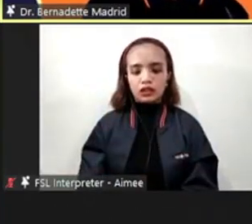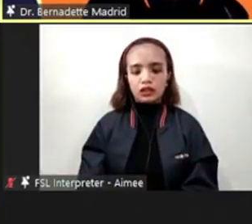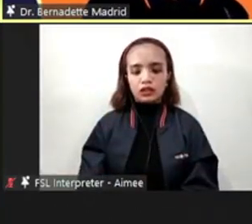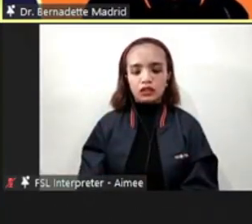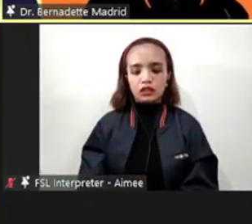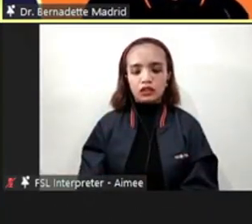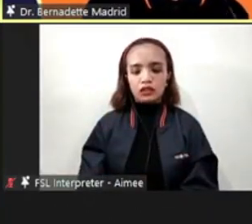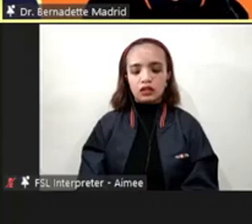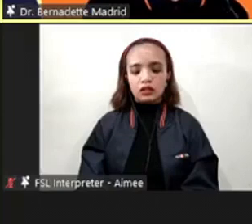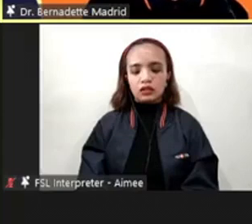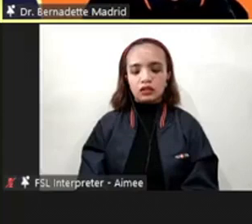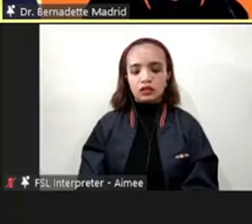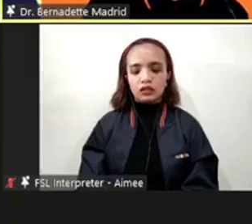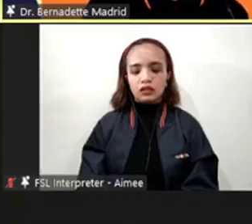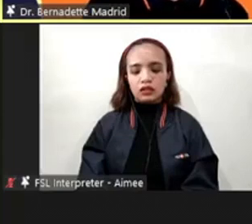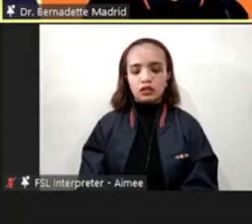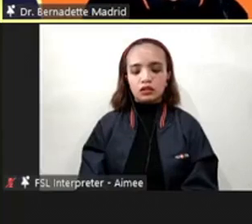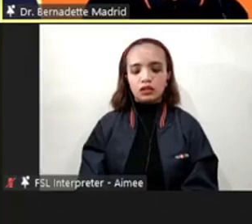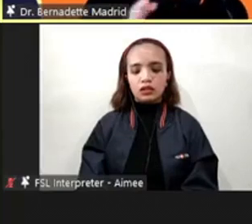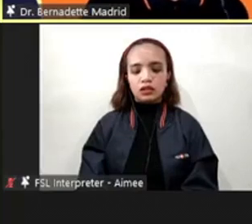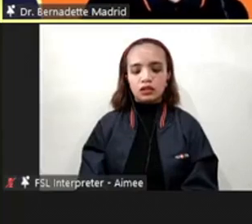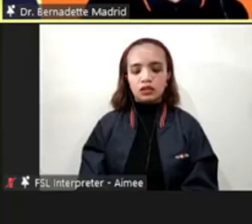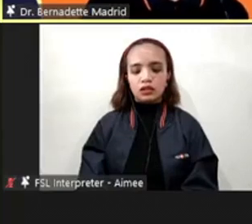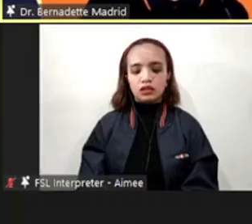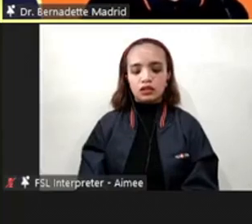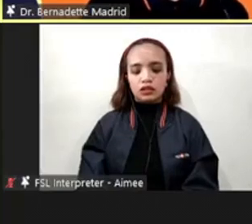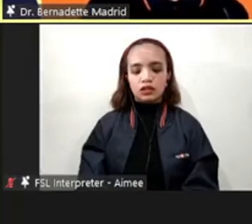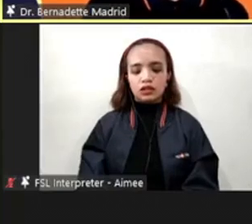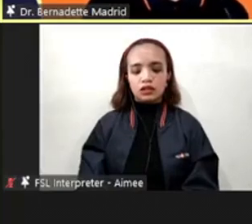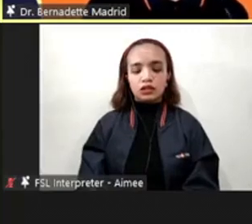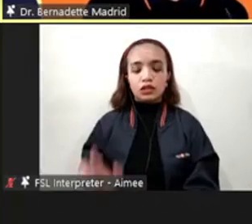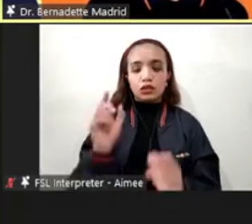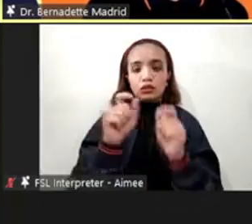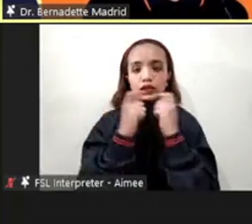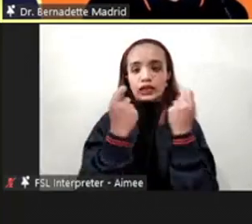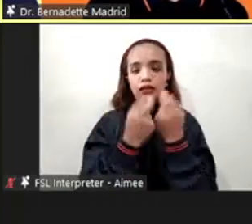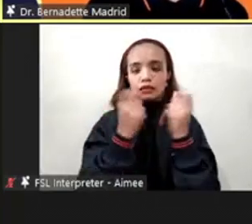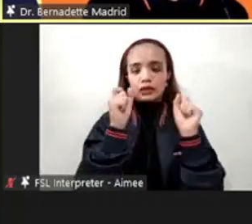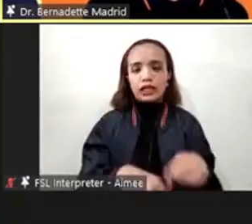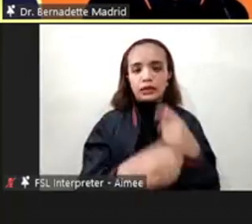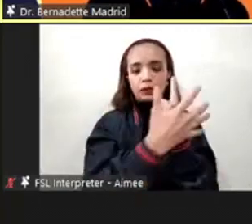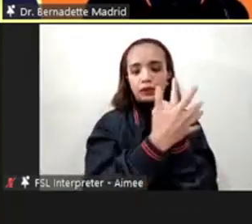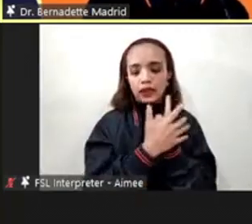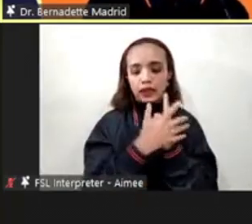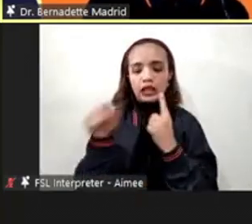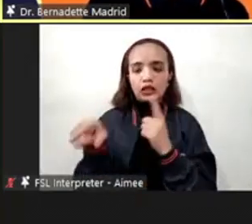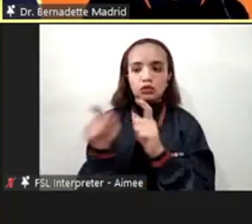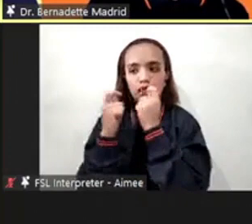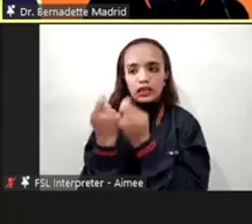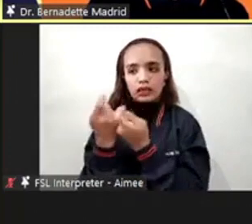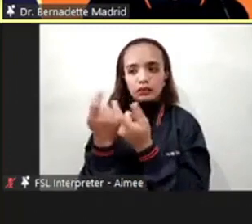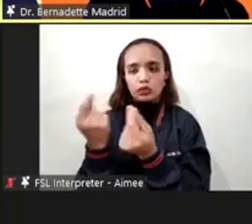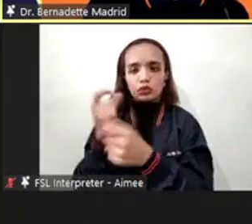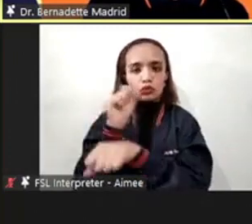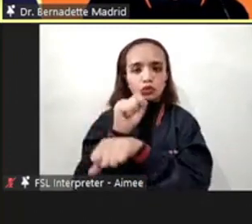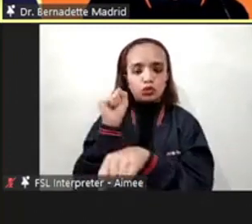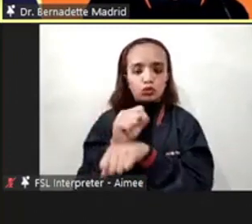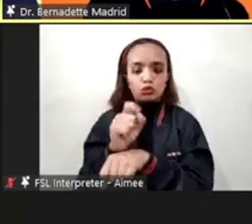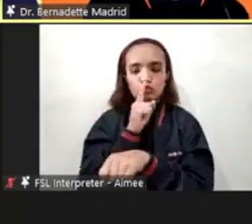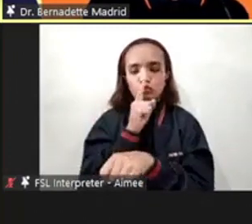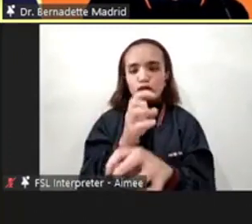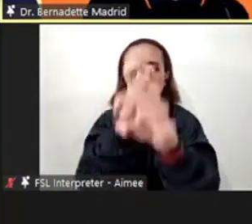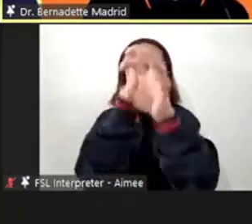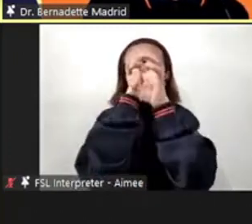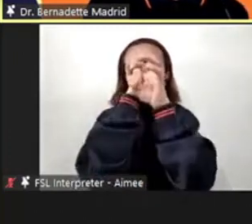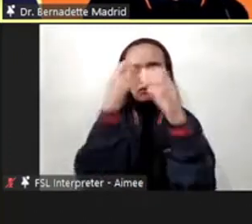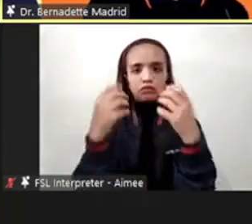mag-quarantine, isang team pwede ma-quarantine, then you have another team who can go on duty. And very strict on the public